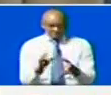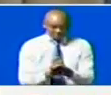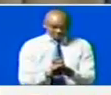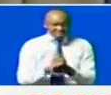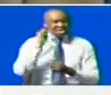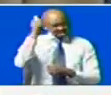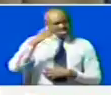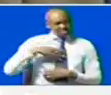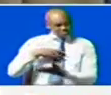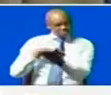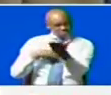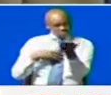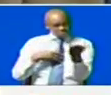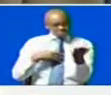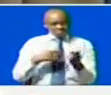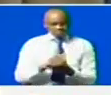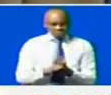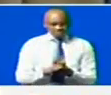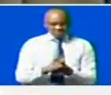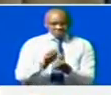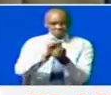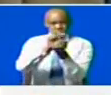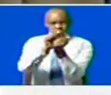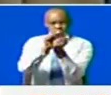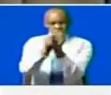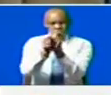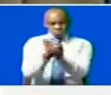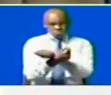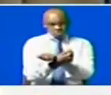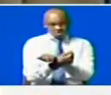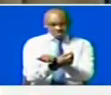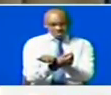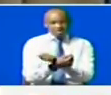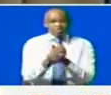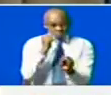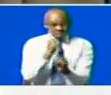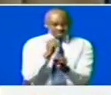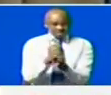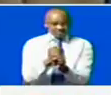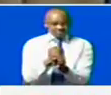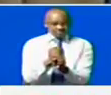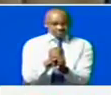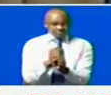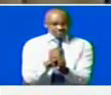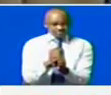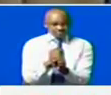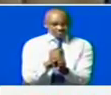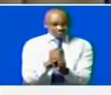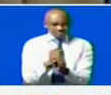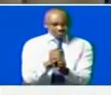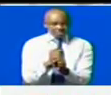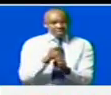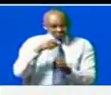Kenyans are just as hardworking despite the fact that